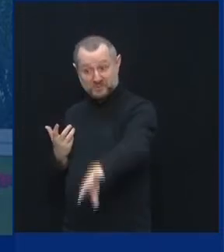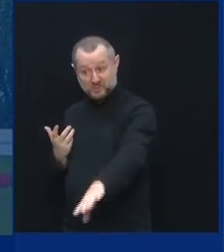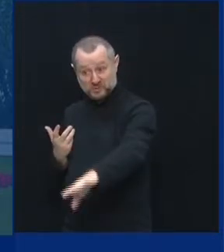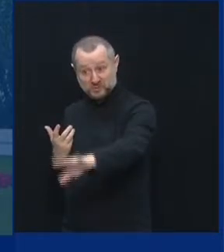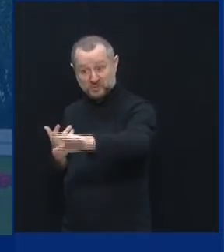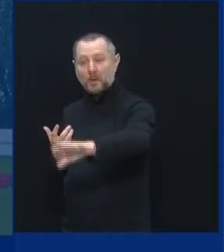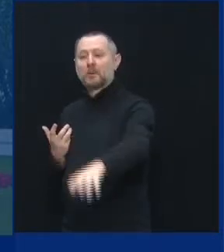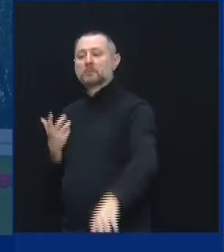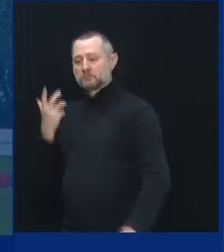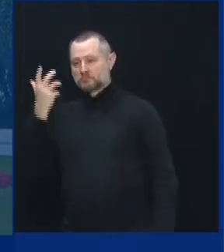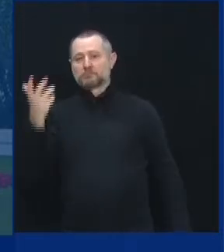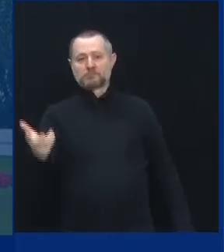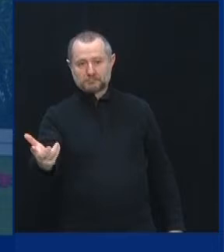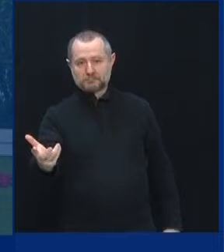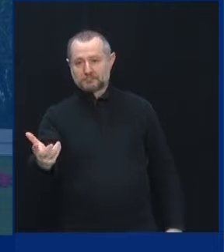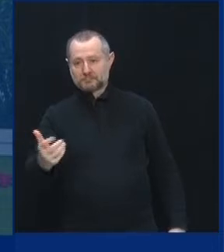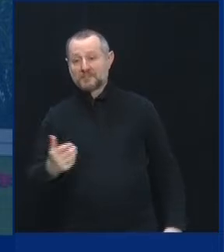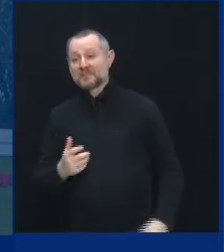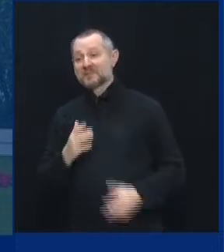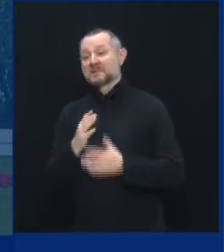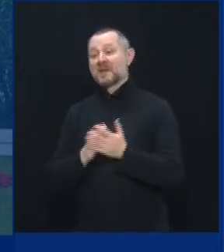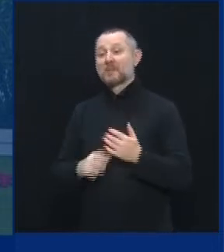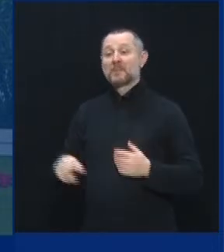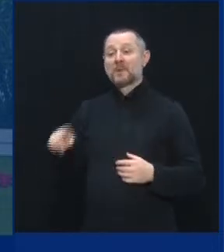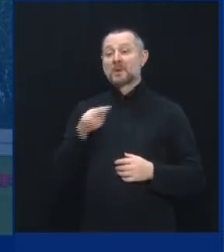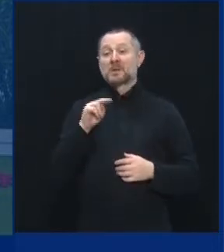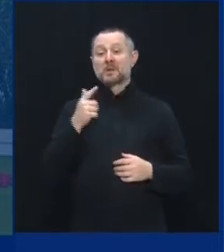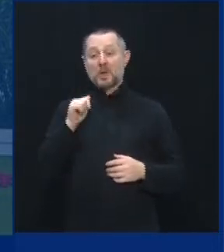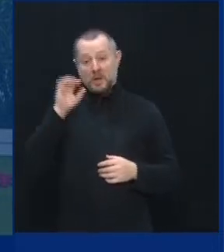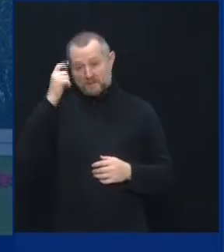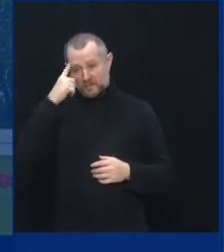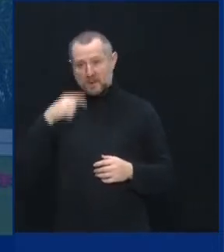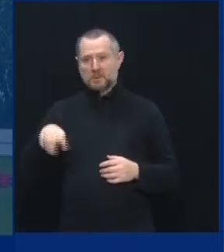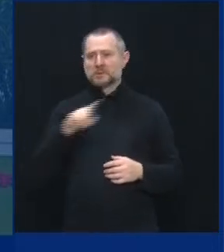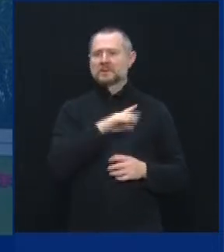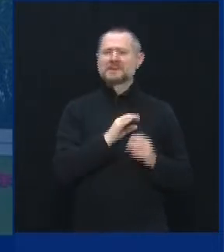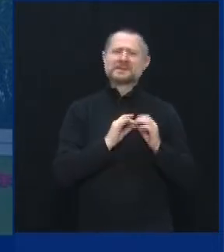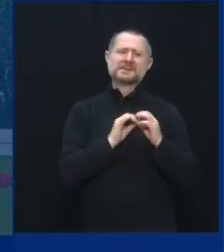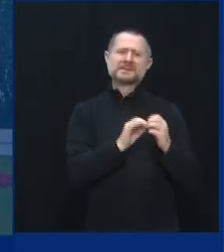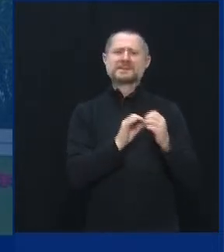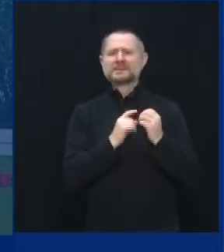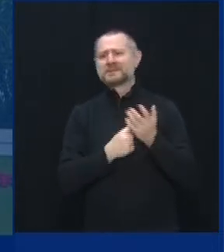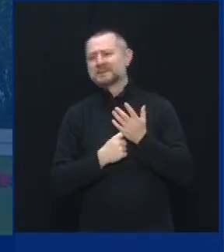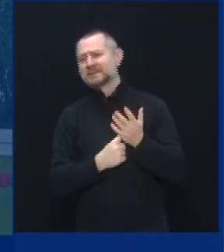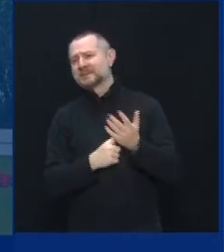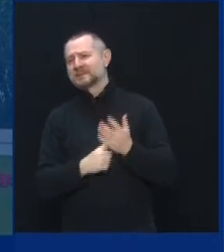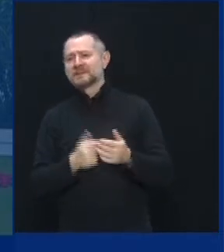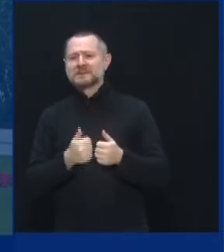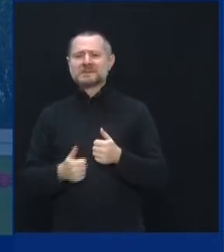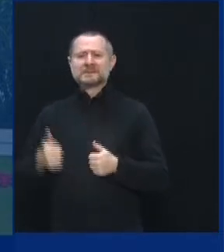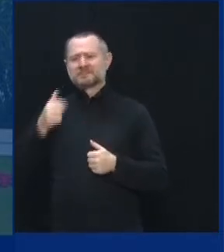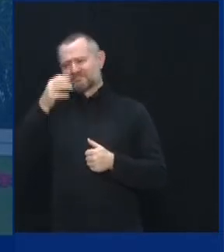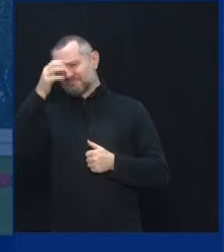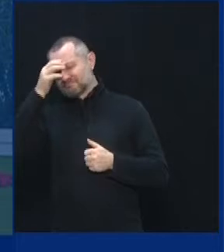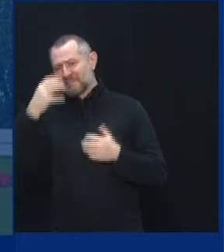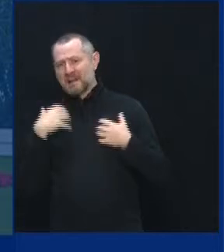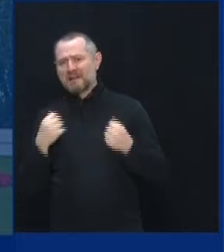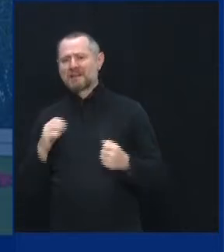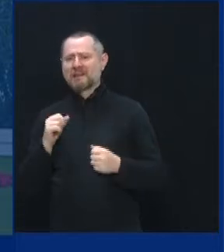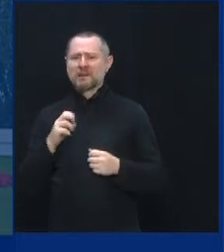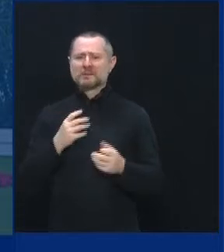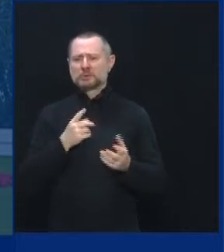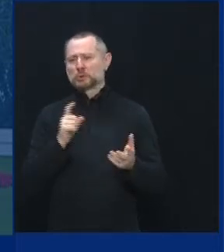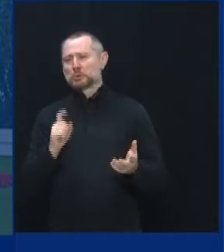dialogue by some governors and some health experts saying start to use the